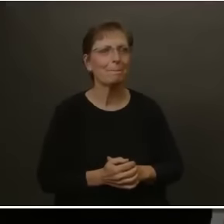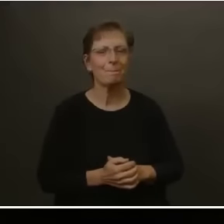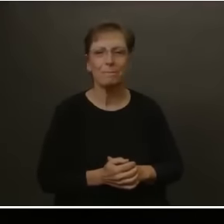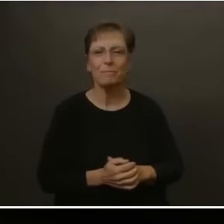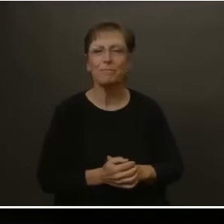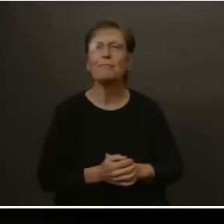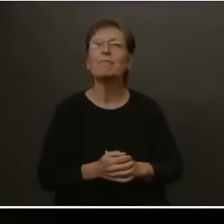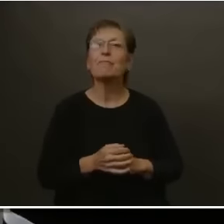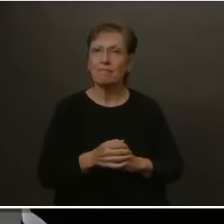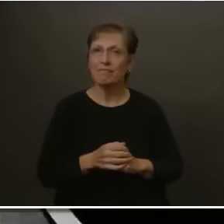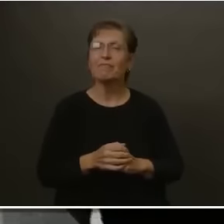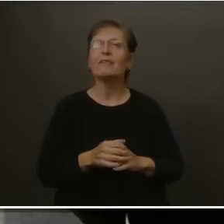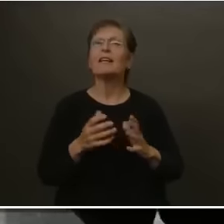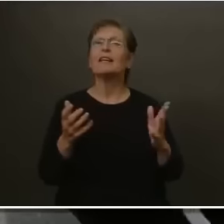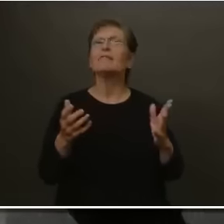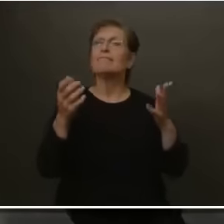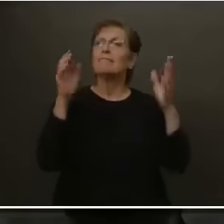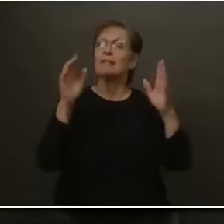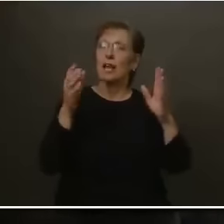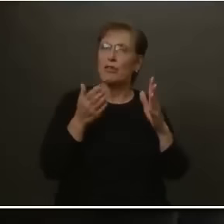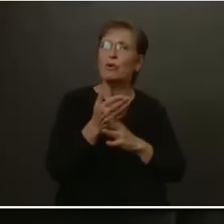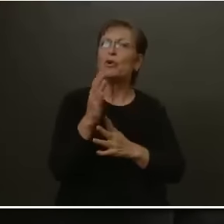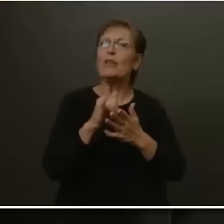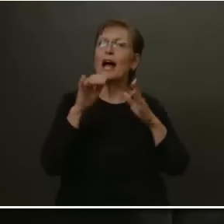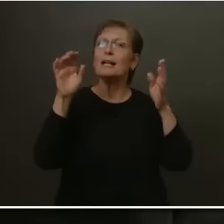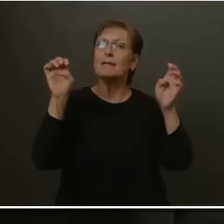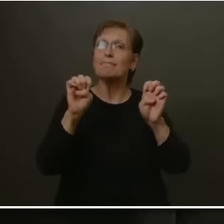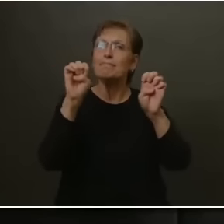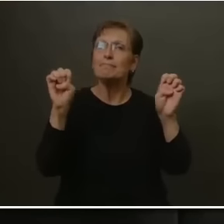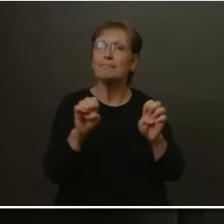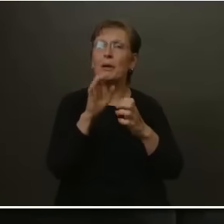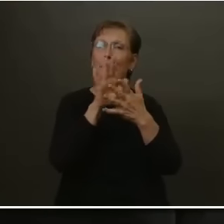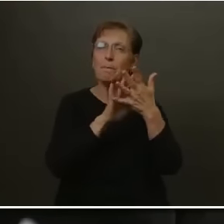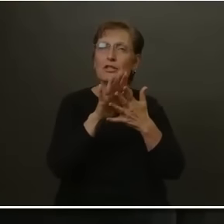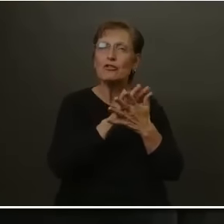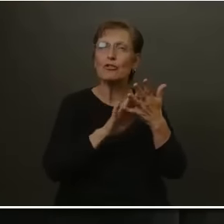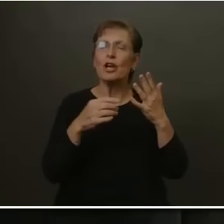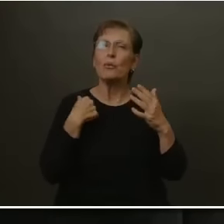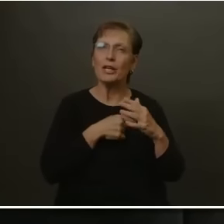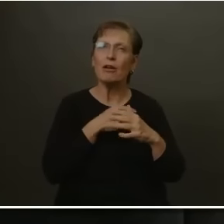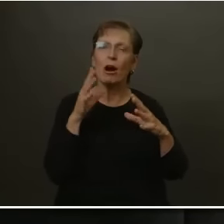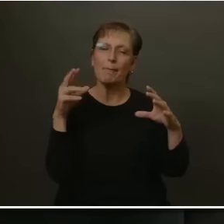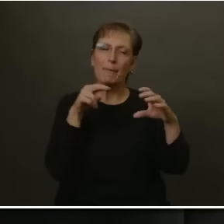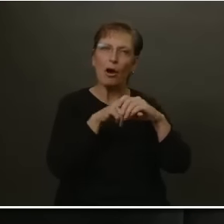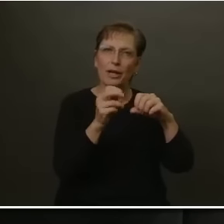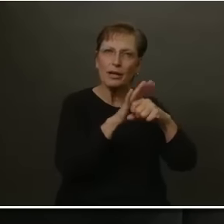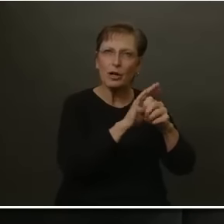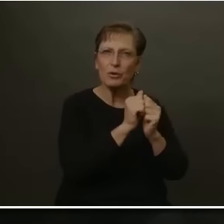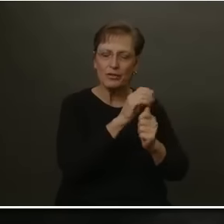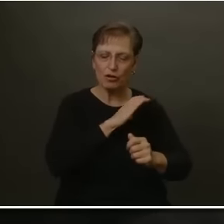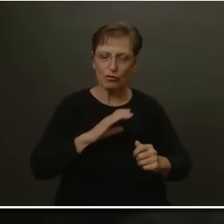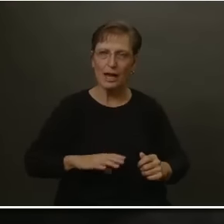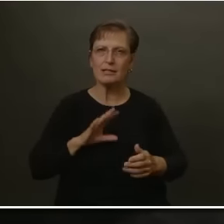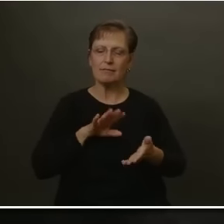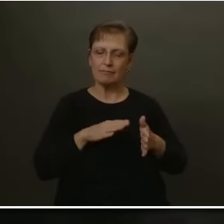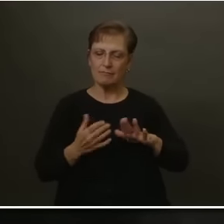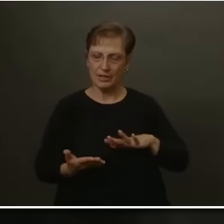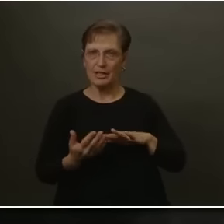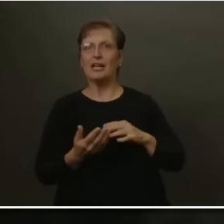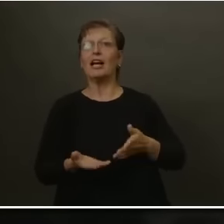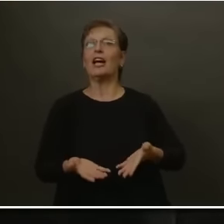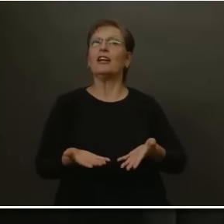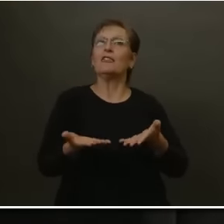Through the Paschal mystery, dear friends, we are buried with Christ by baptism into his death and raised with him to newness